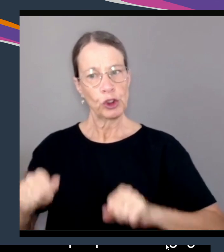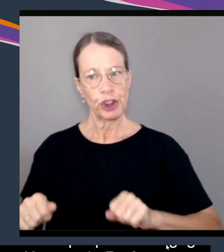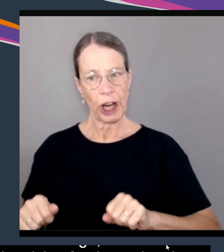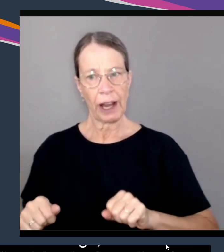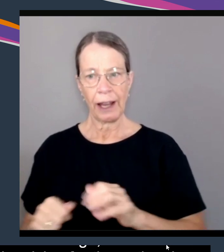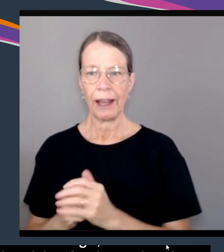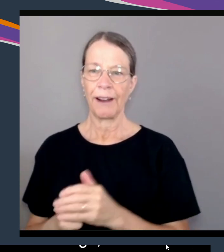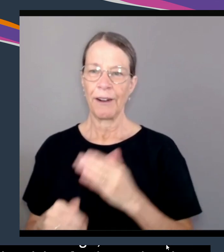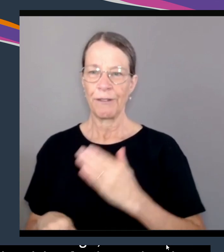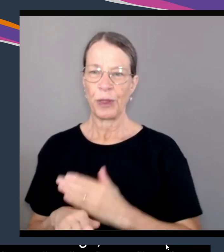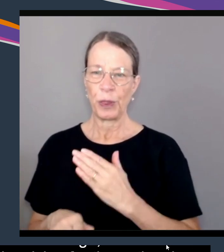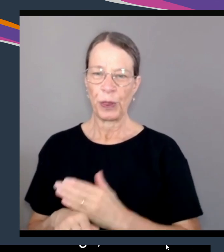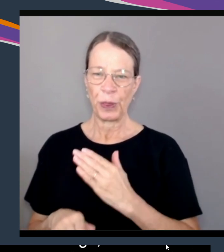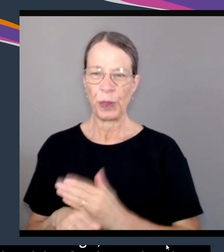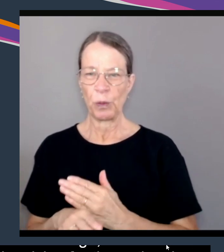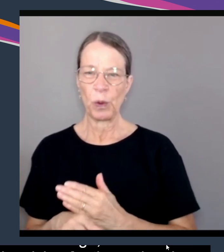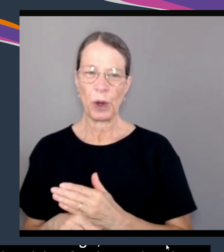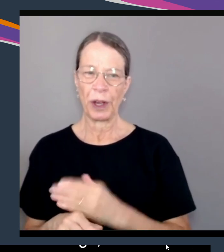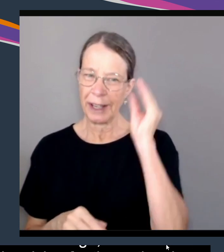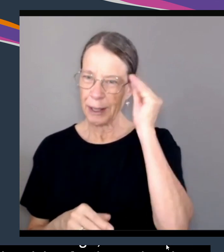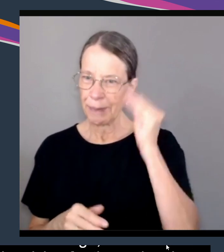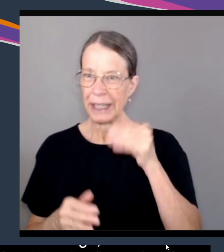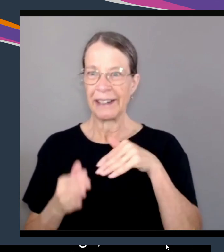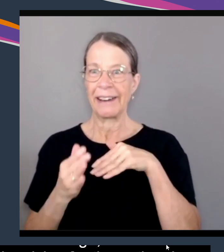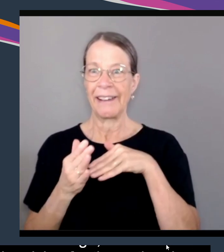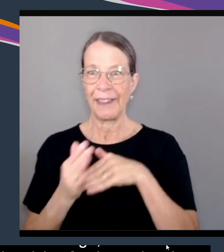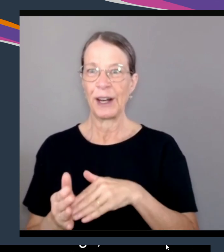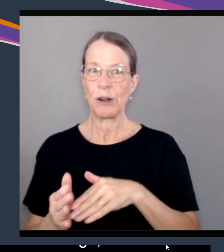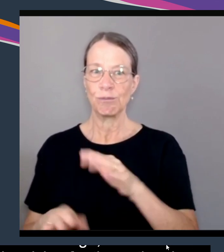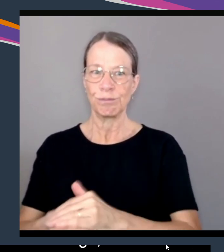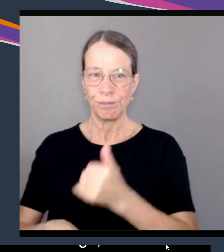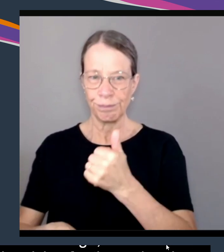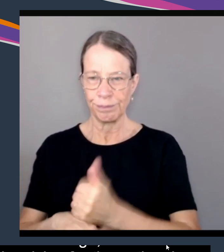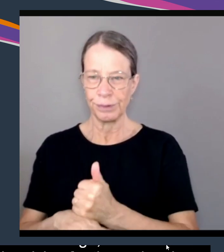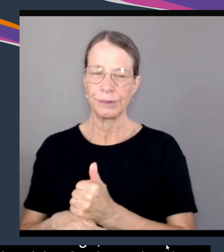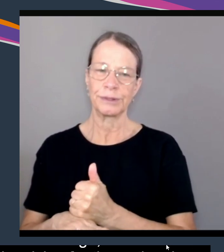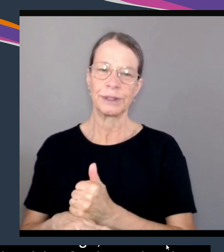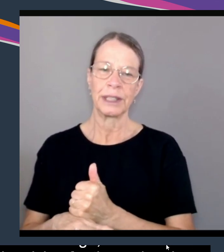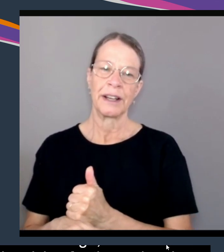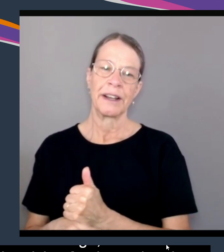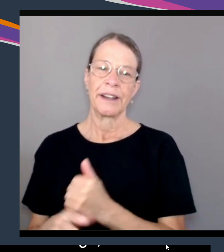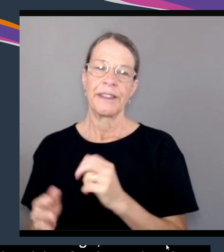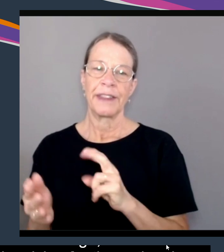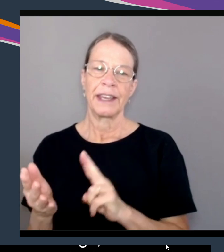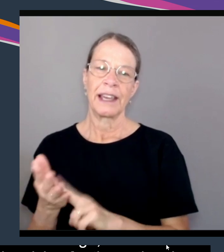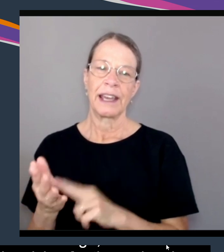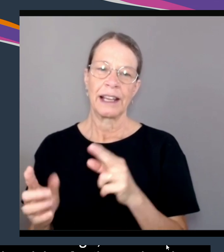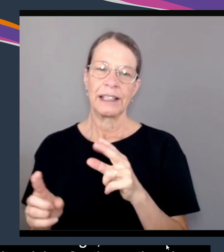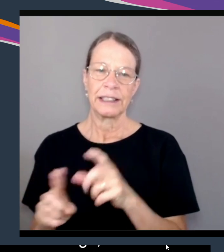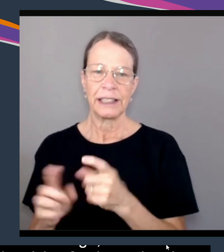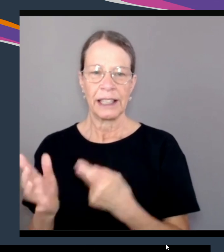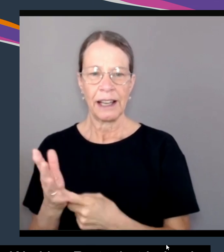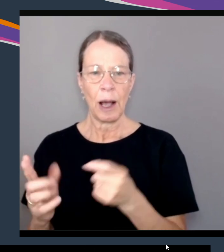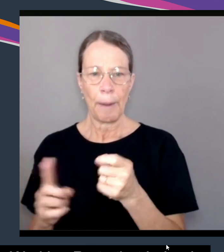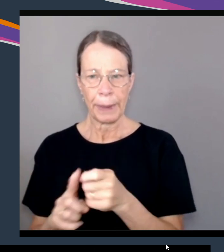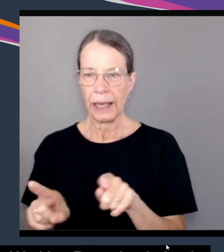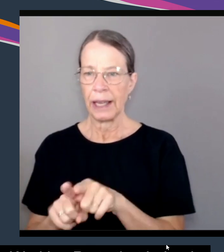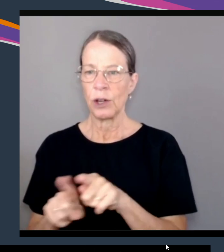long gestation, the National Disability Research Partner, and she was co-director of the establishment